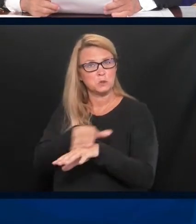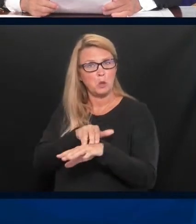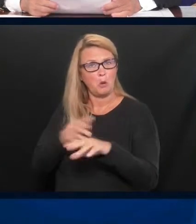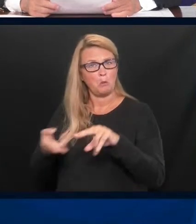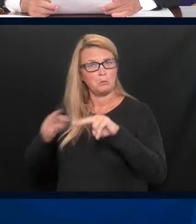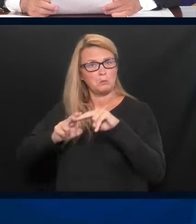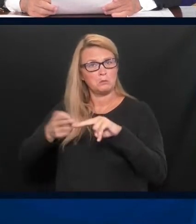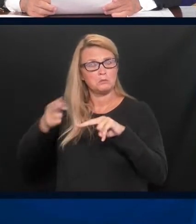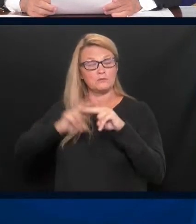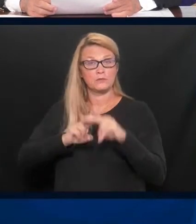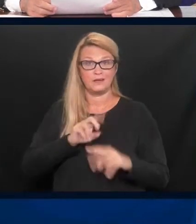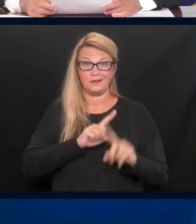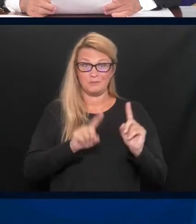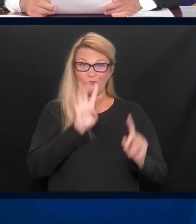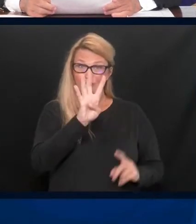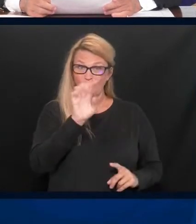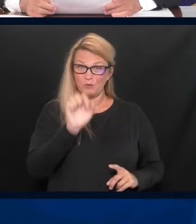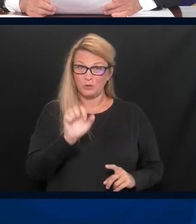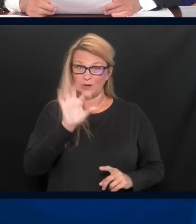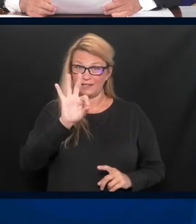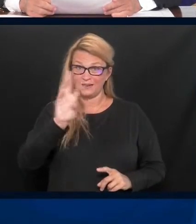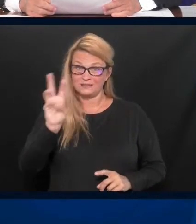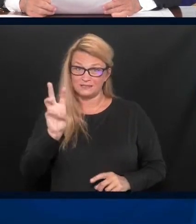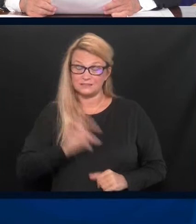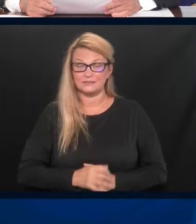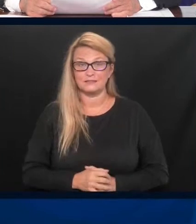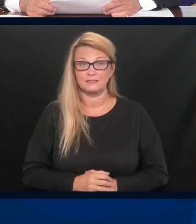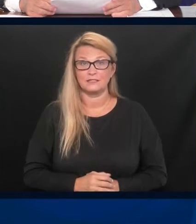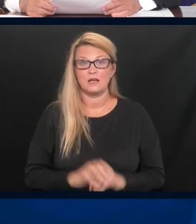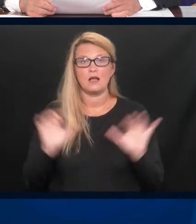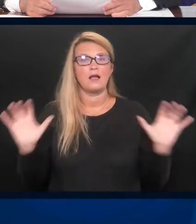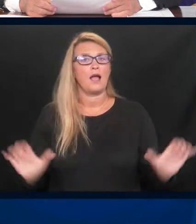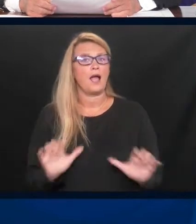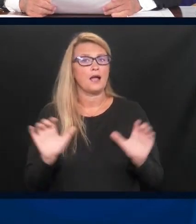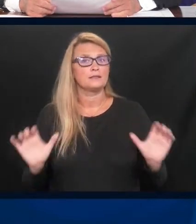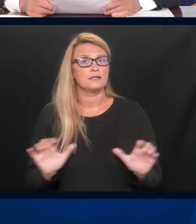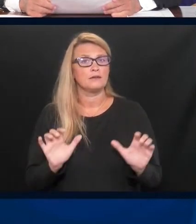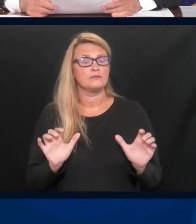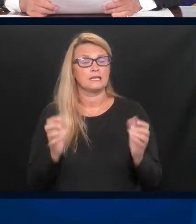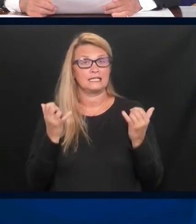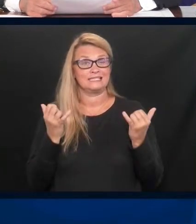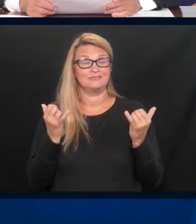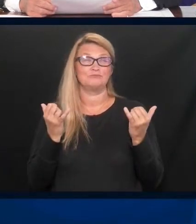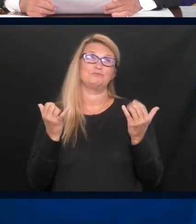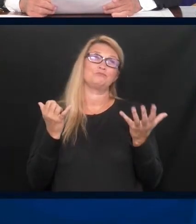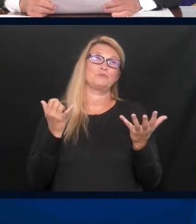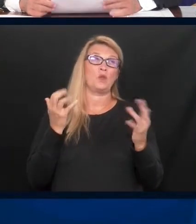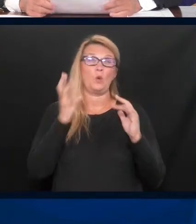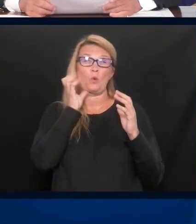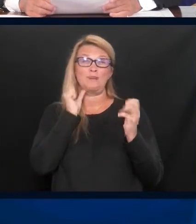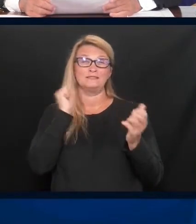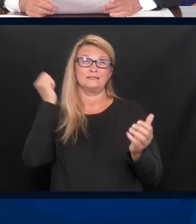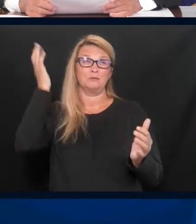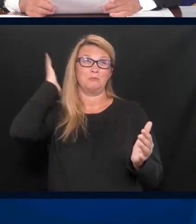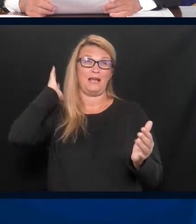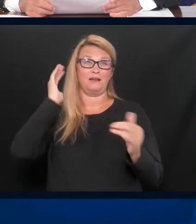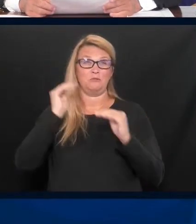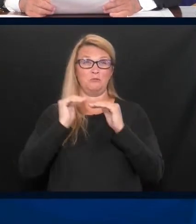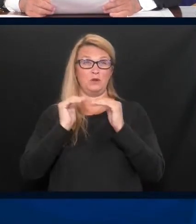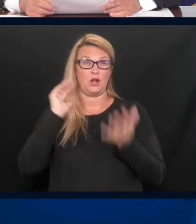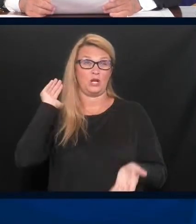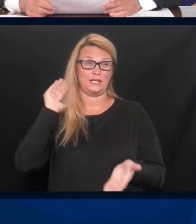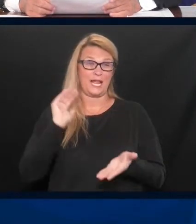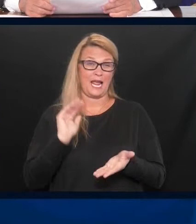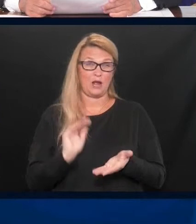it's at 4.96. Our active cases that we got down well under 1,000.